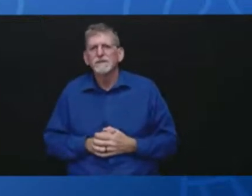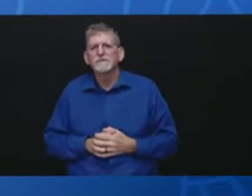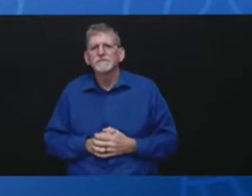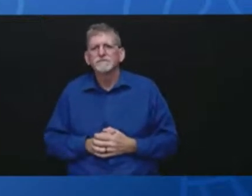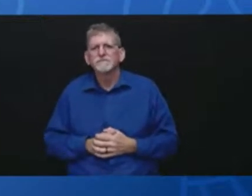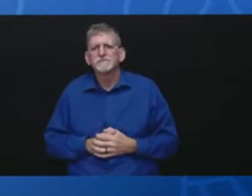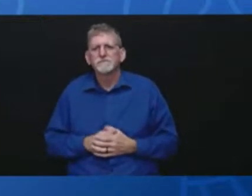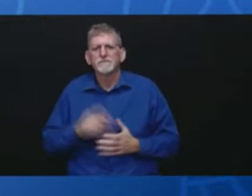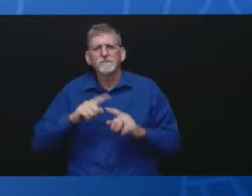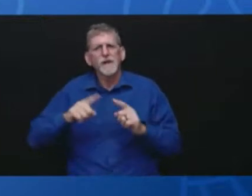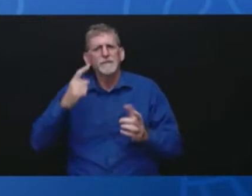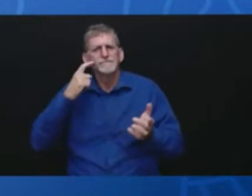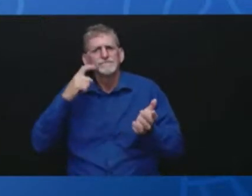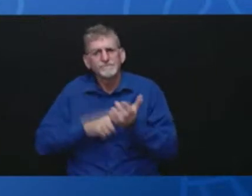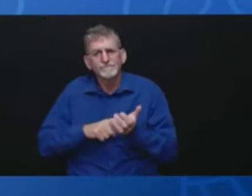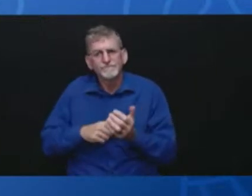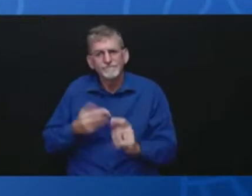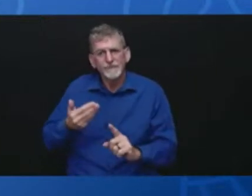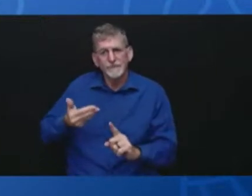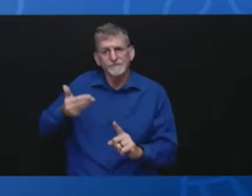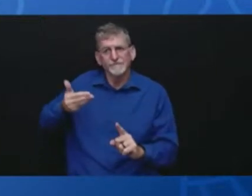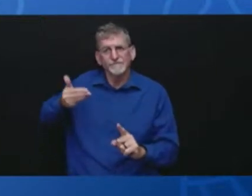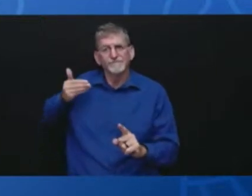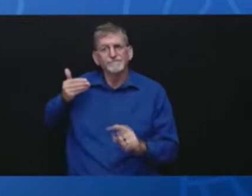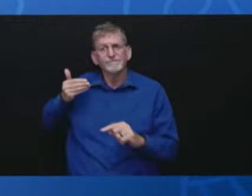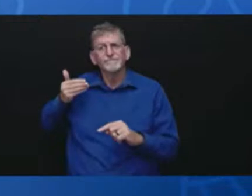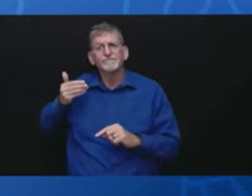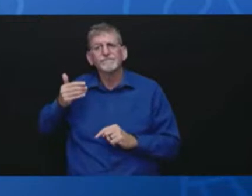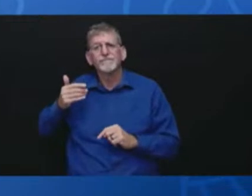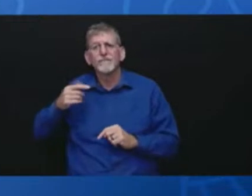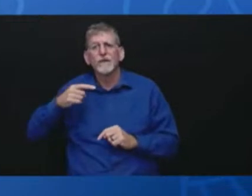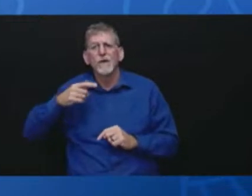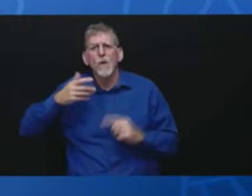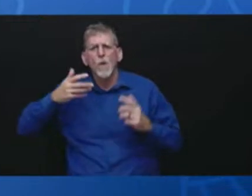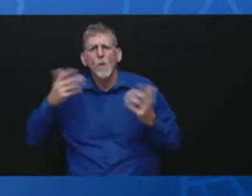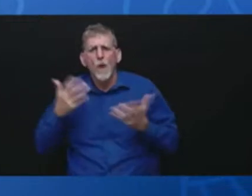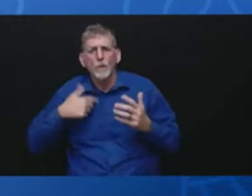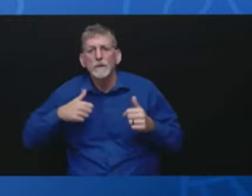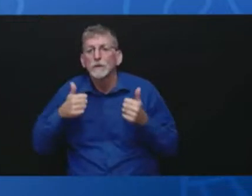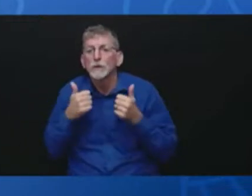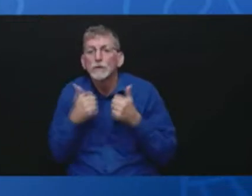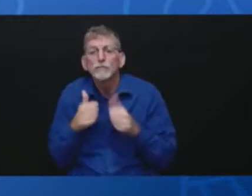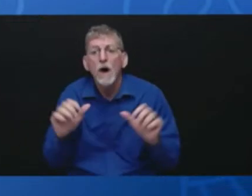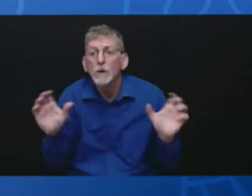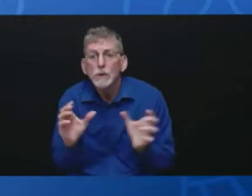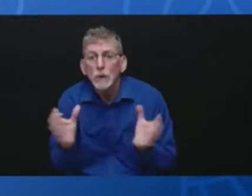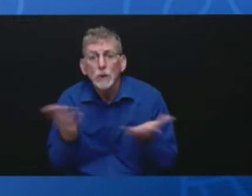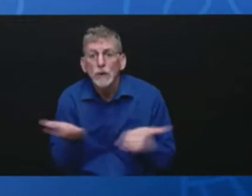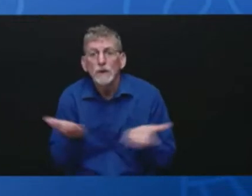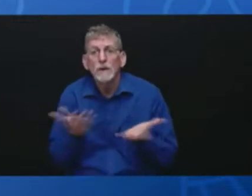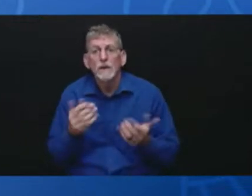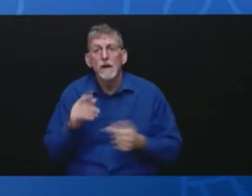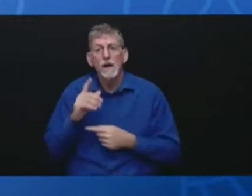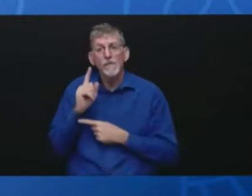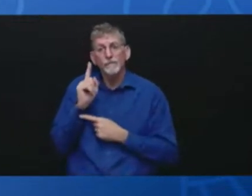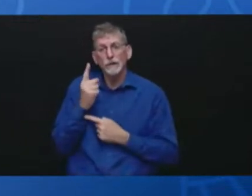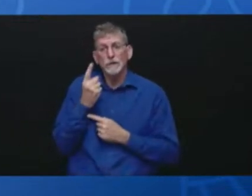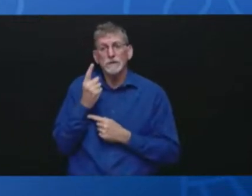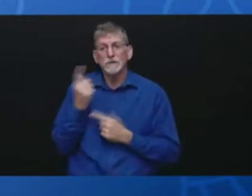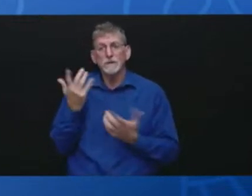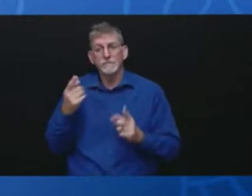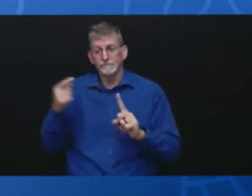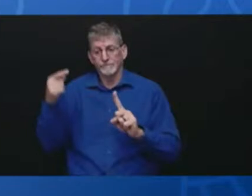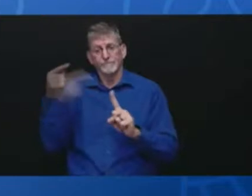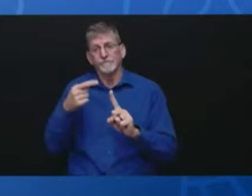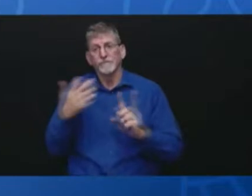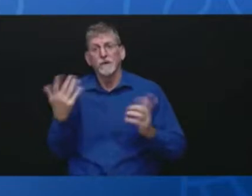the nature of what we're trying to do here, and what we've said is first and foremost in our mind. There's one thing in front